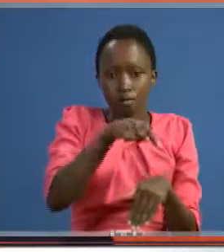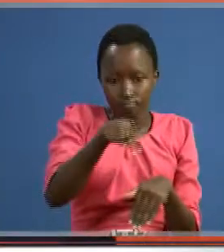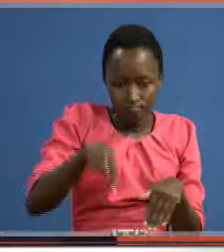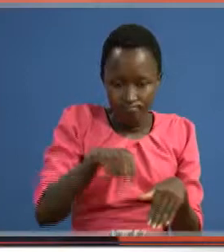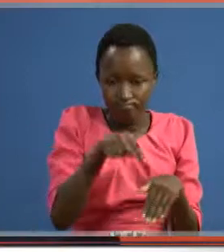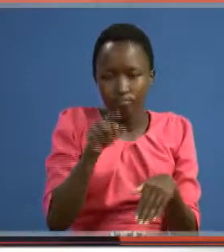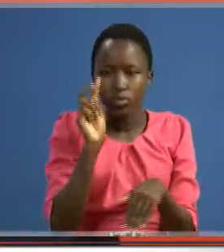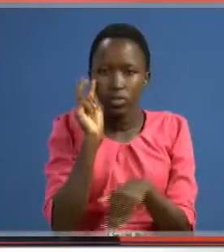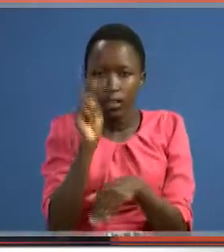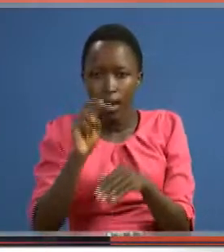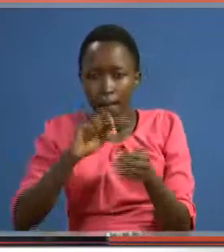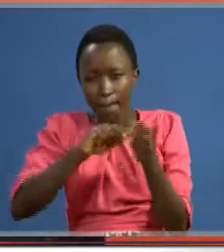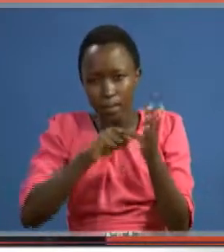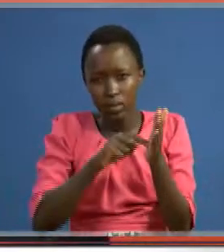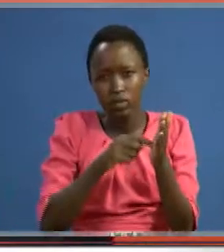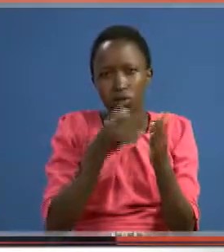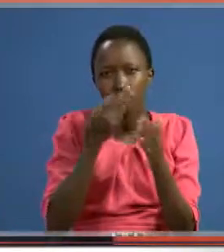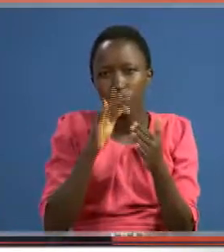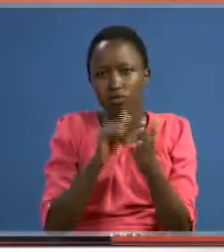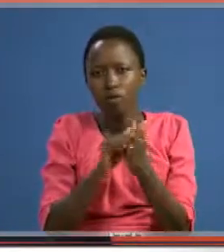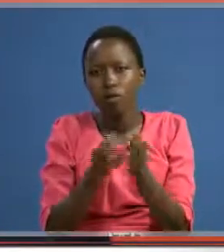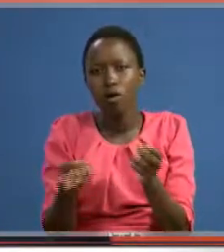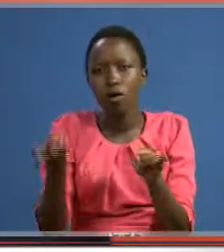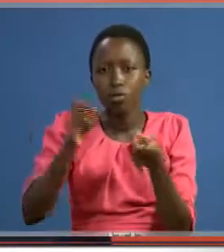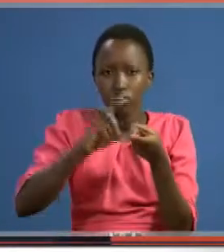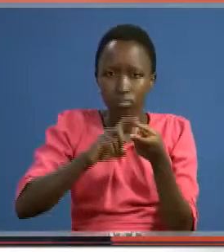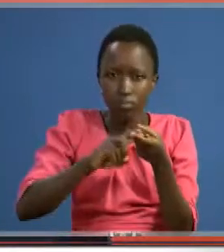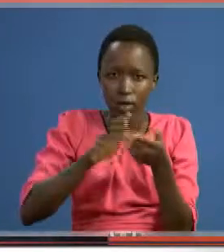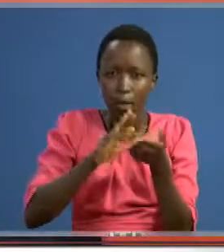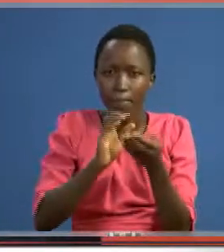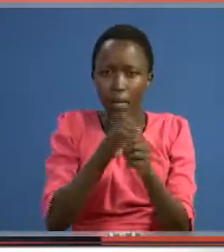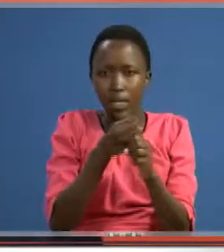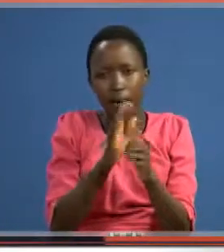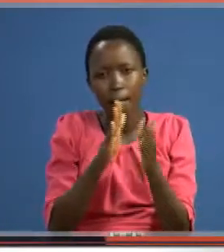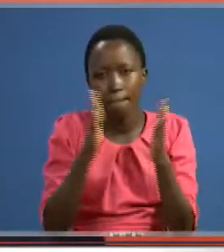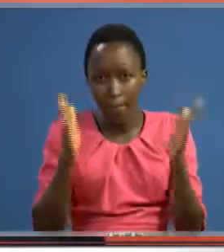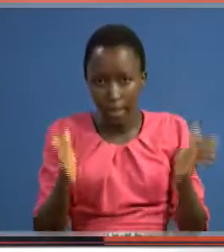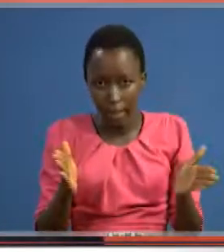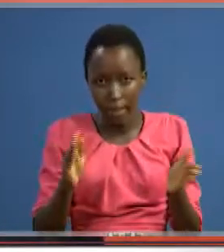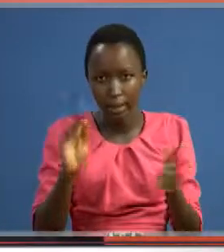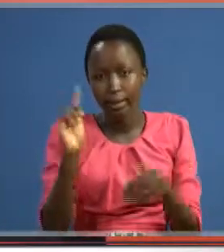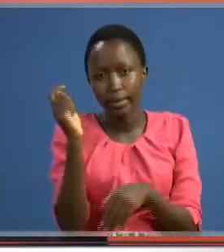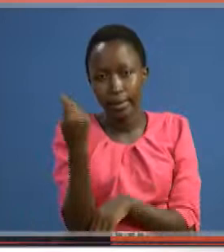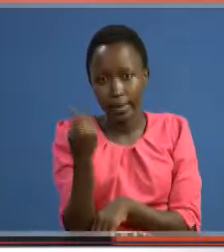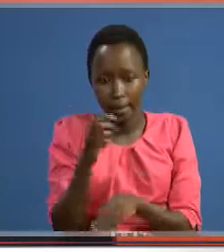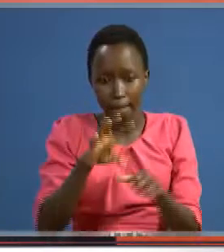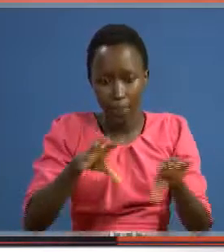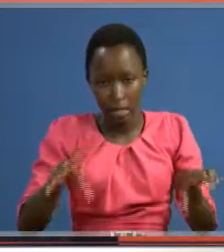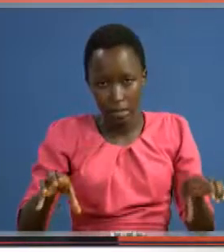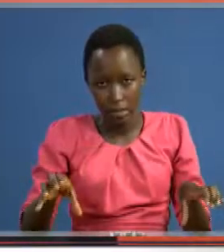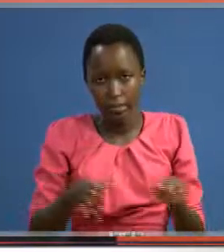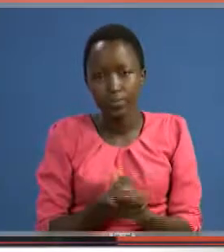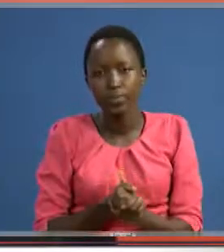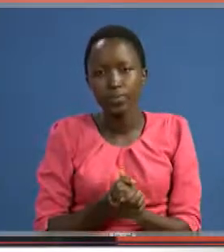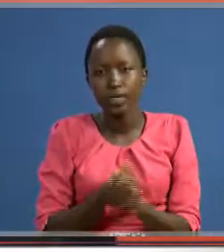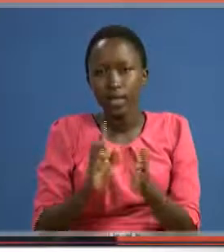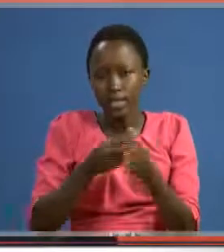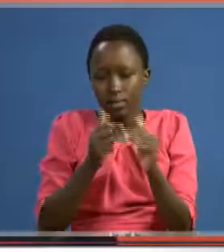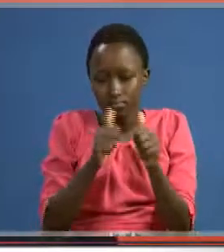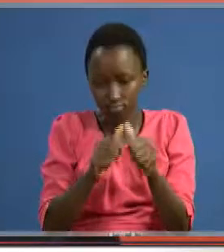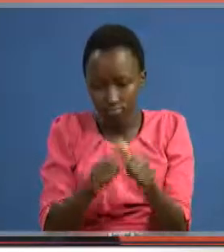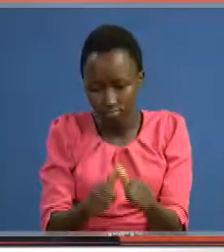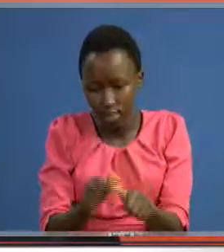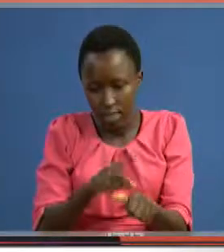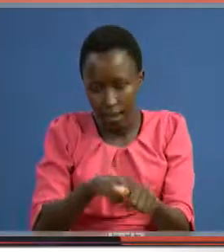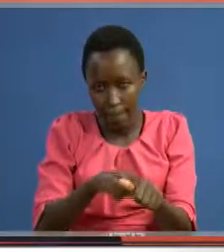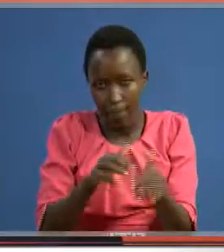at manufacturing as well, or assembling or expanding our assembly into this Kenyan market. And as we continue,